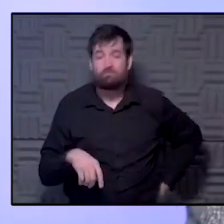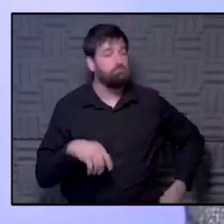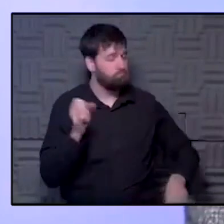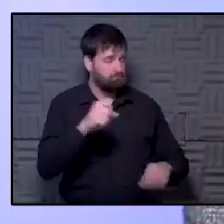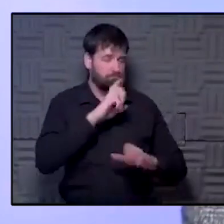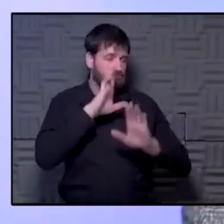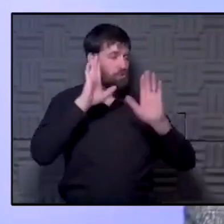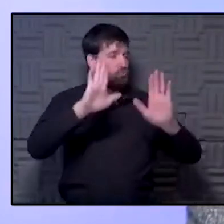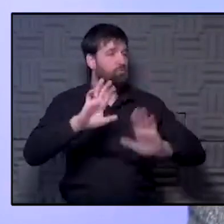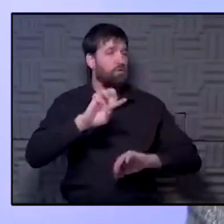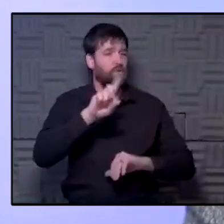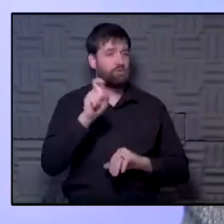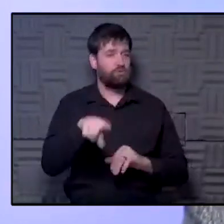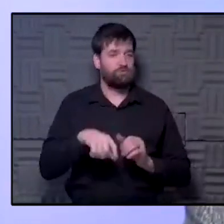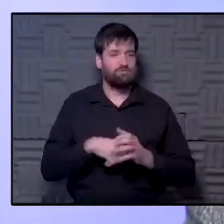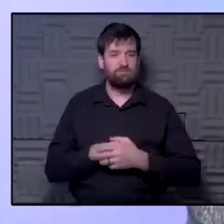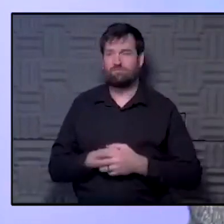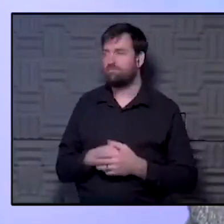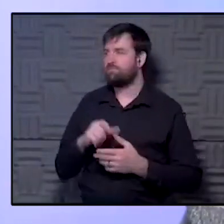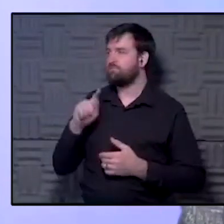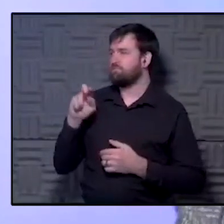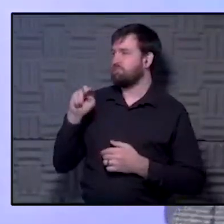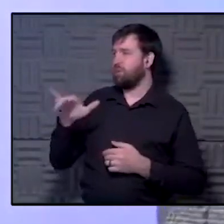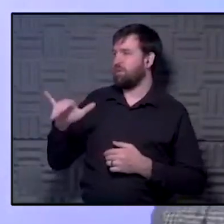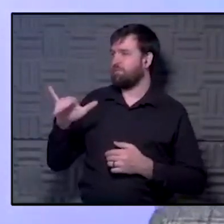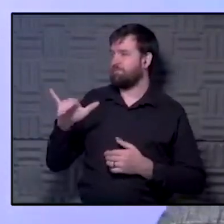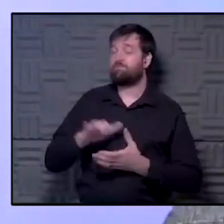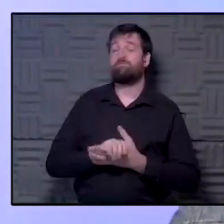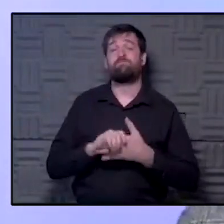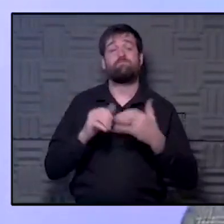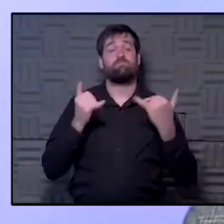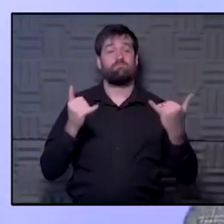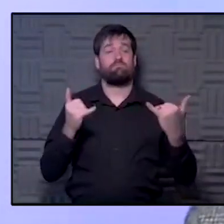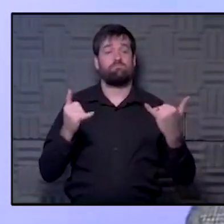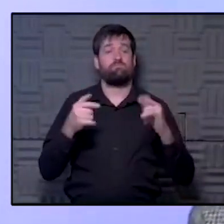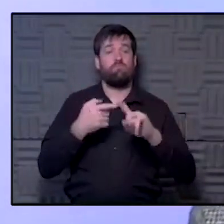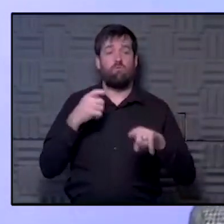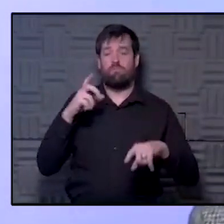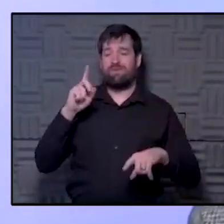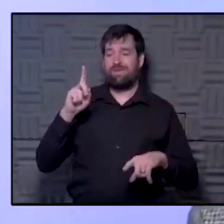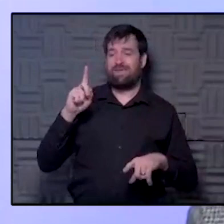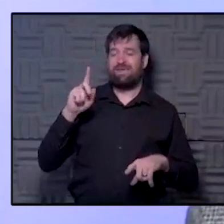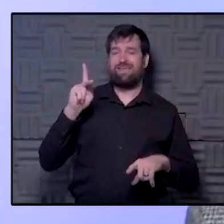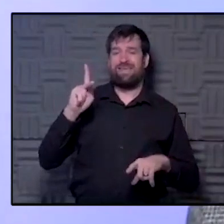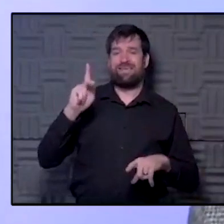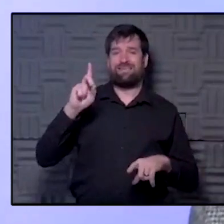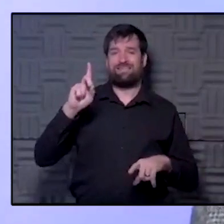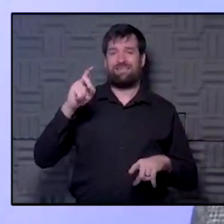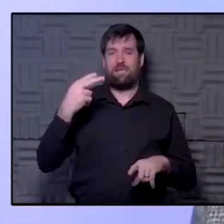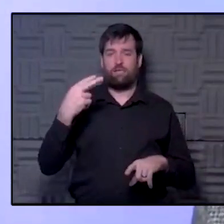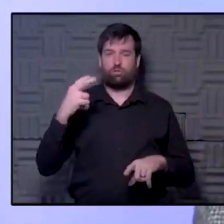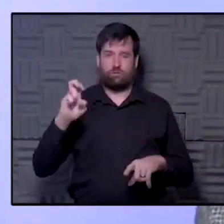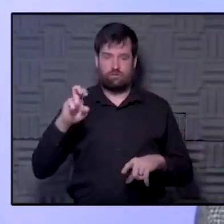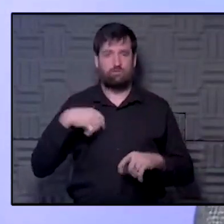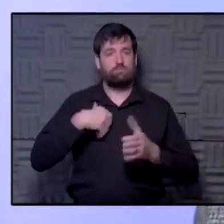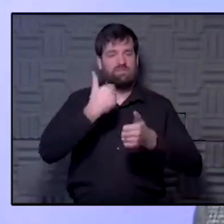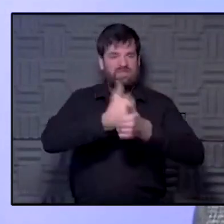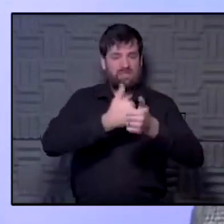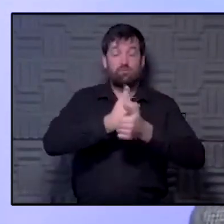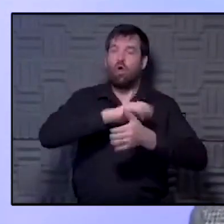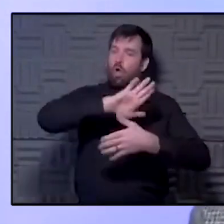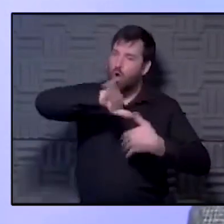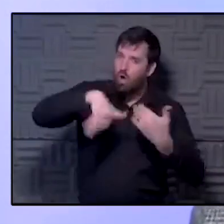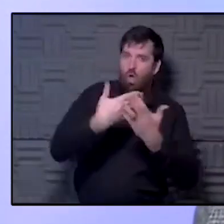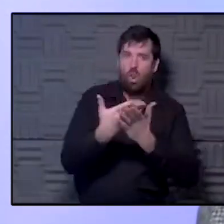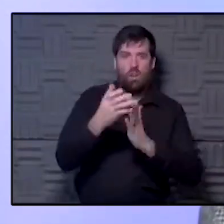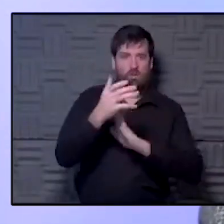great question, Tony. So the current guidance we have from KDHE at the state level is that each county, or all